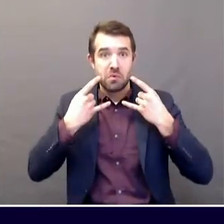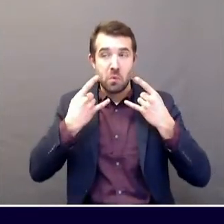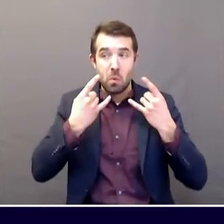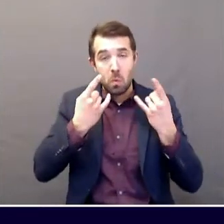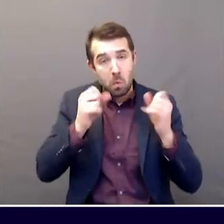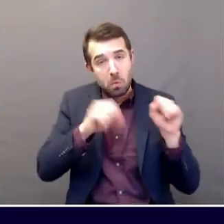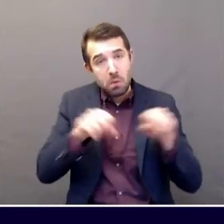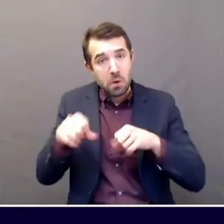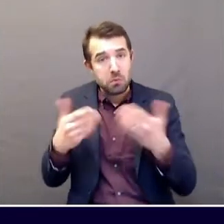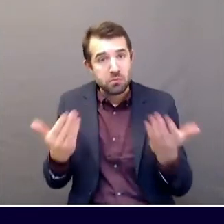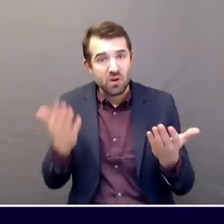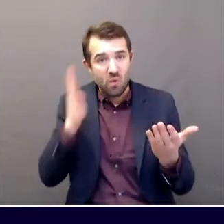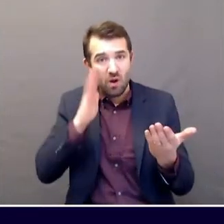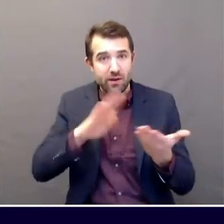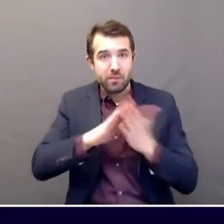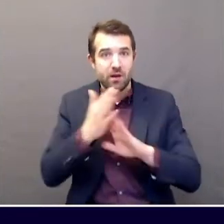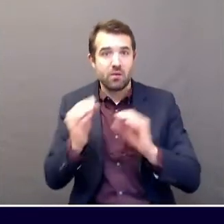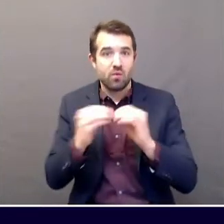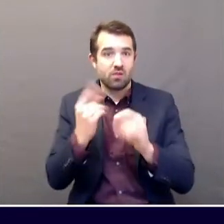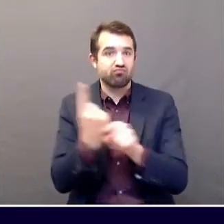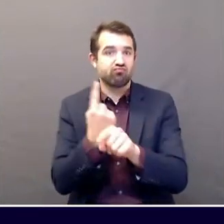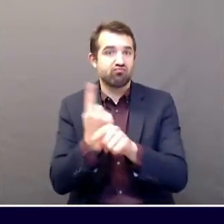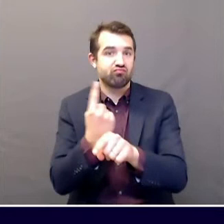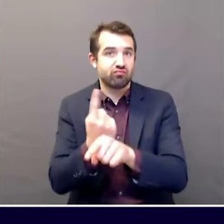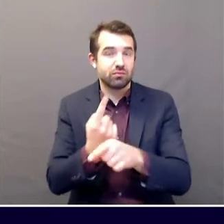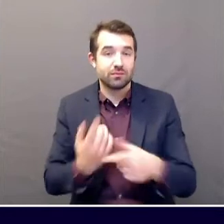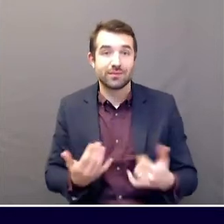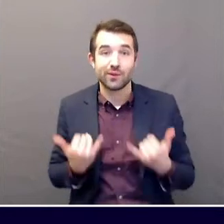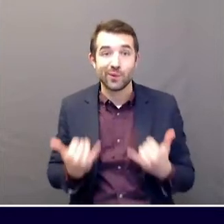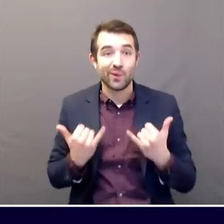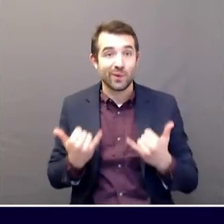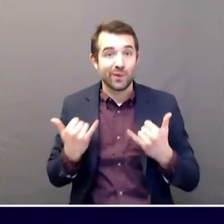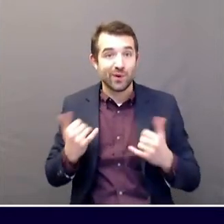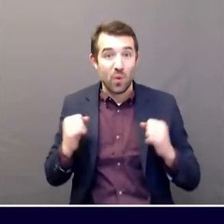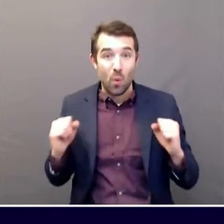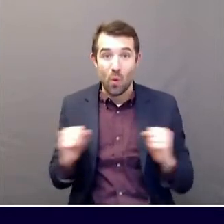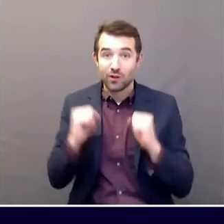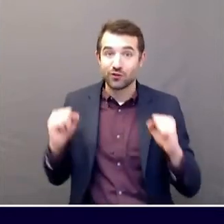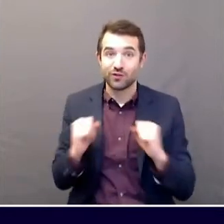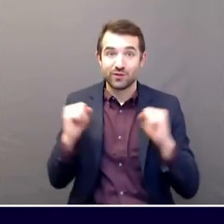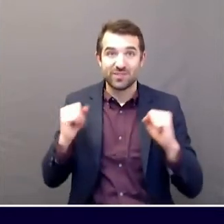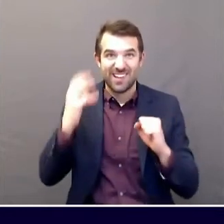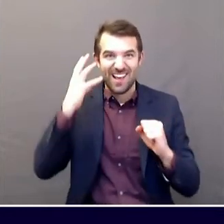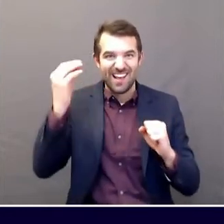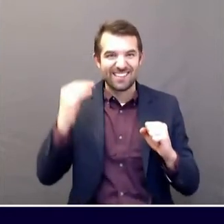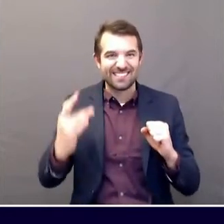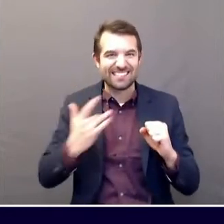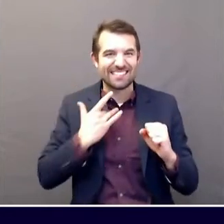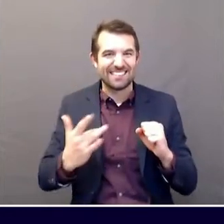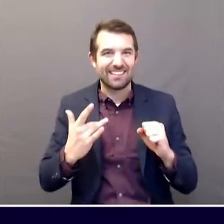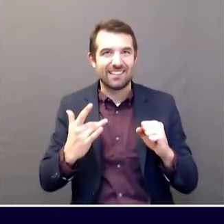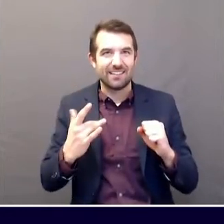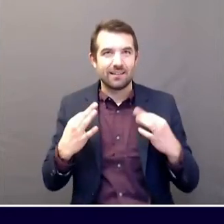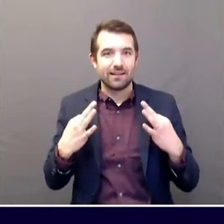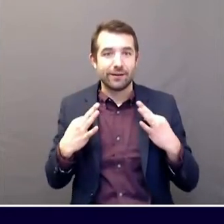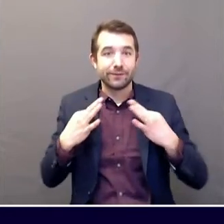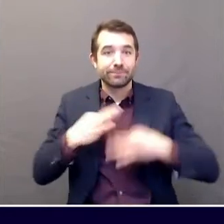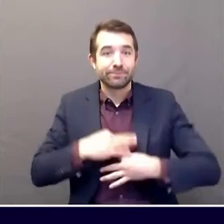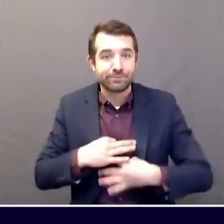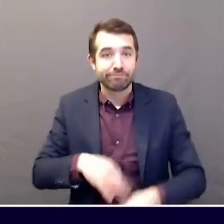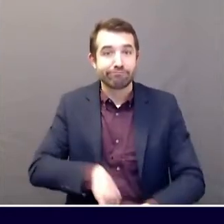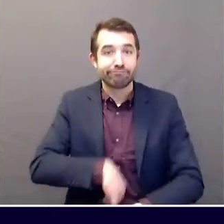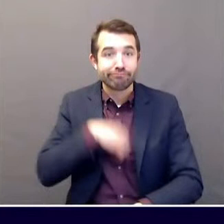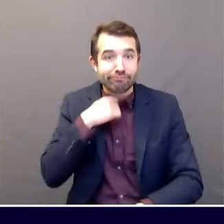things, especially in cold weather, which is layering. Layering is something that we are all used to and well aware of in cold